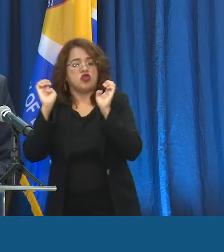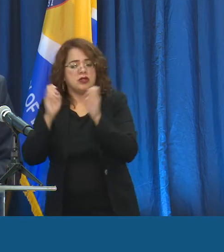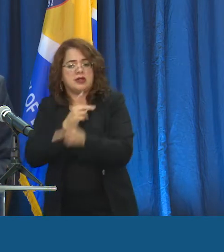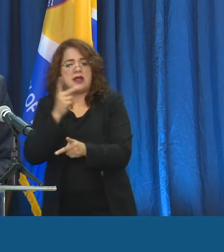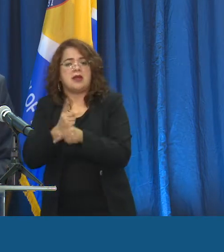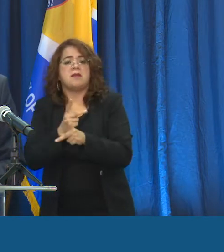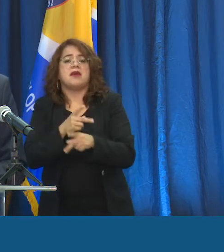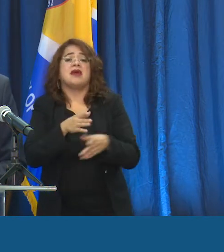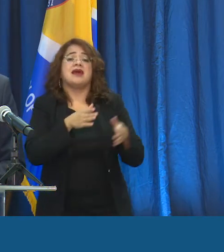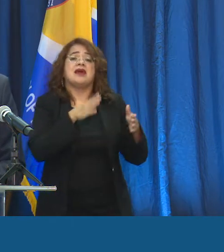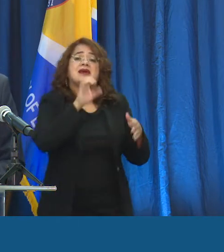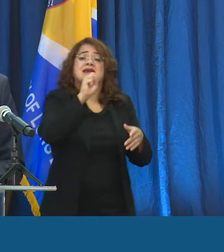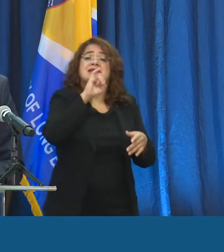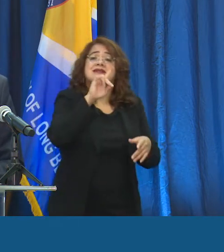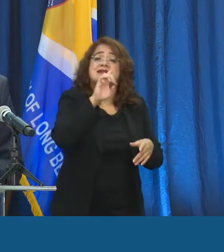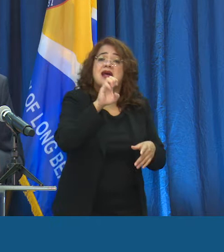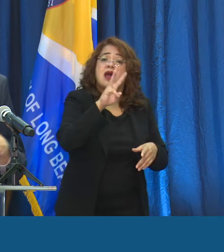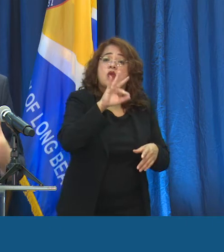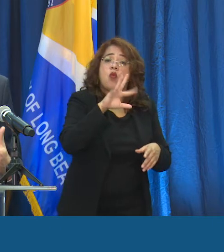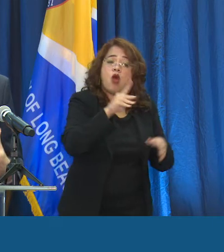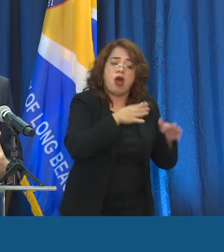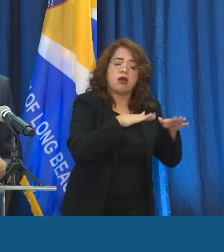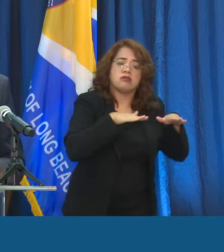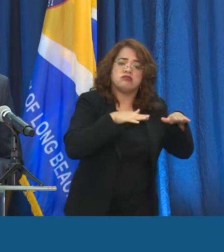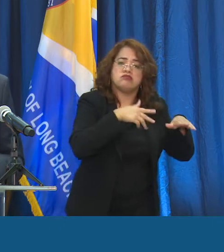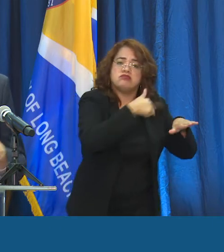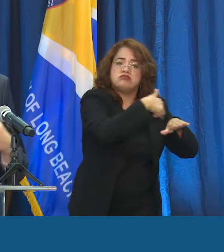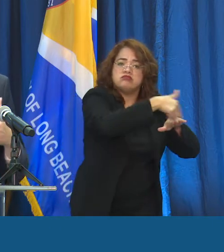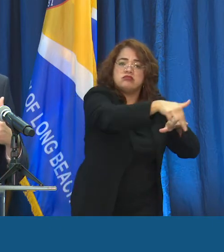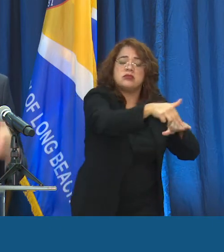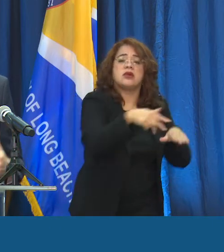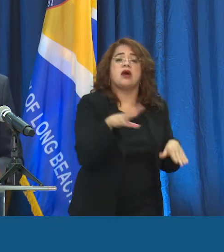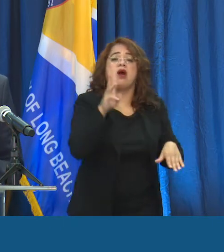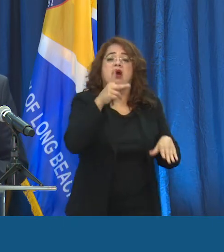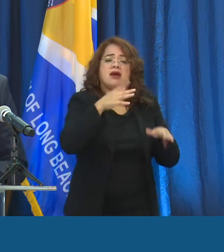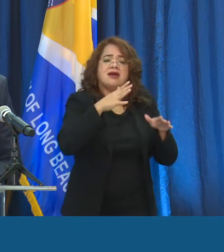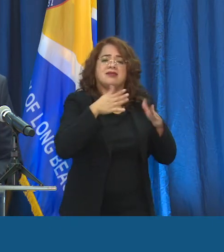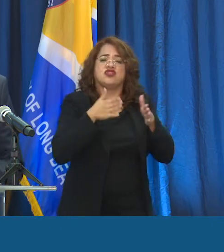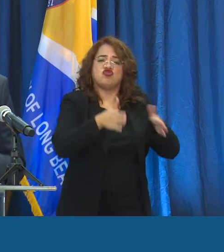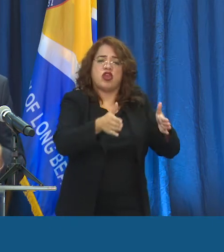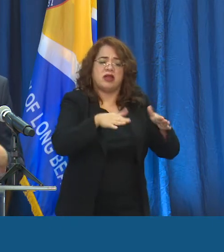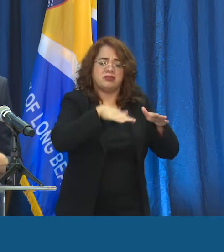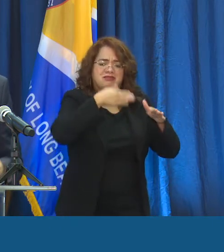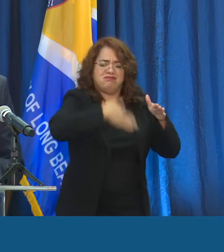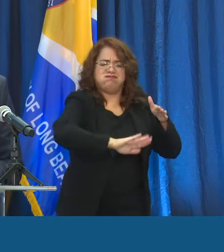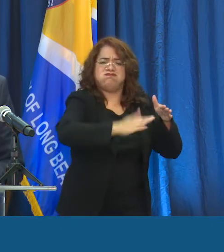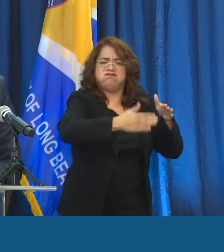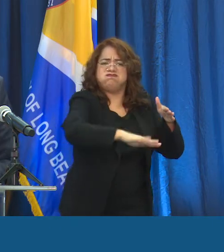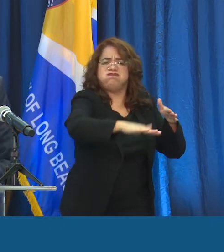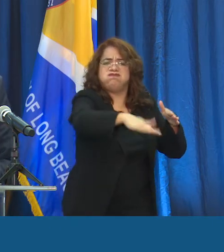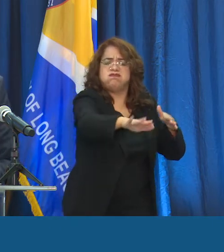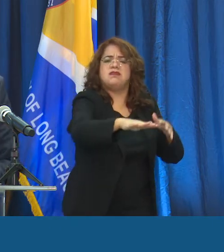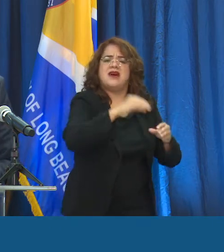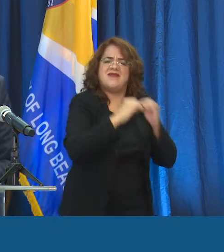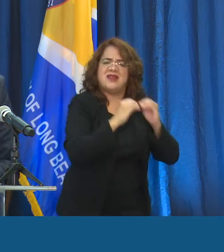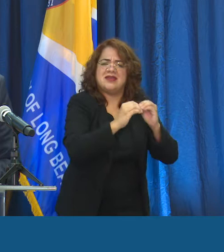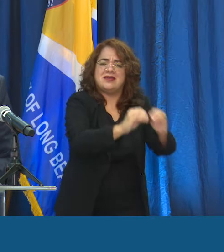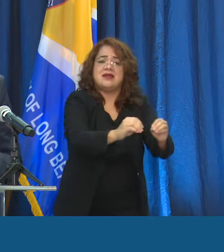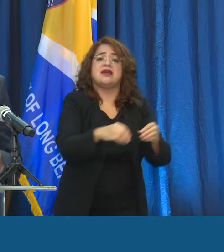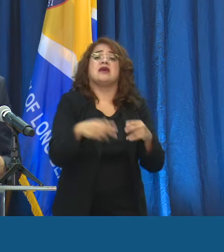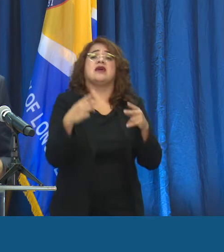funding for sidewalks and potholes, major facilities maintenance, maintenance of our parks, facilities, public